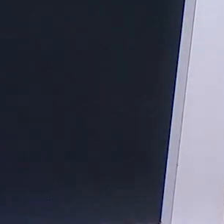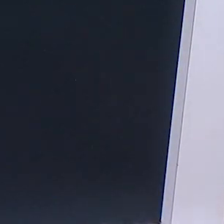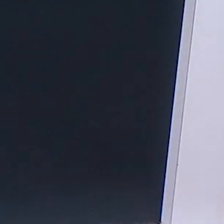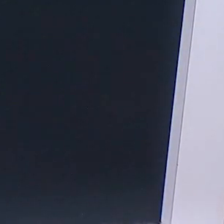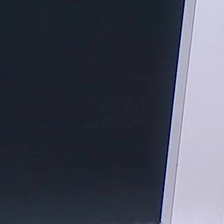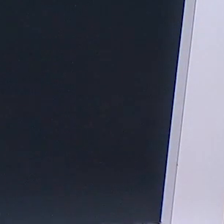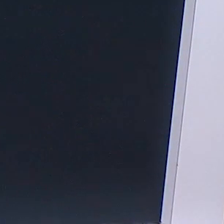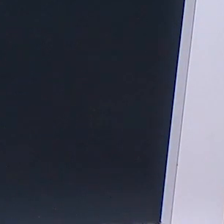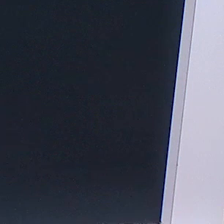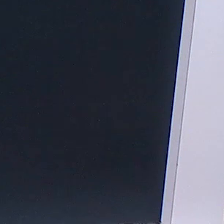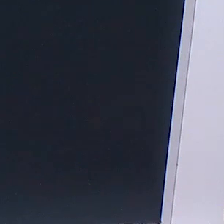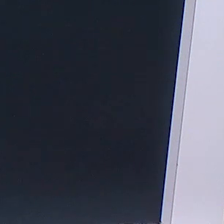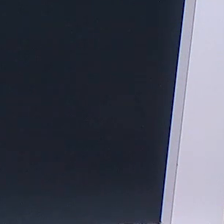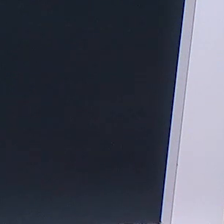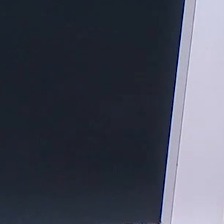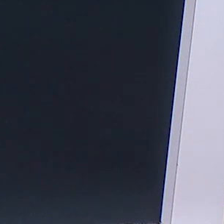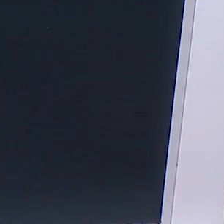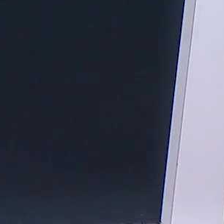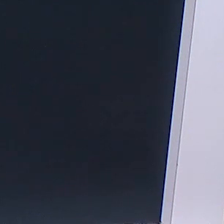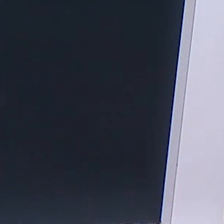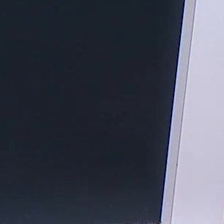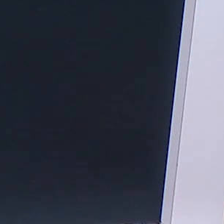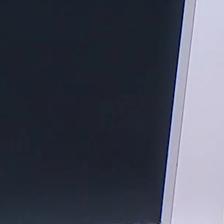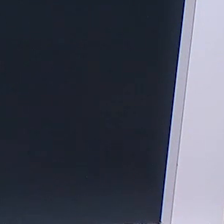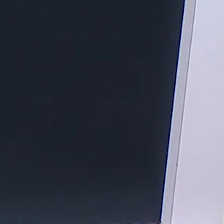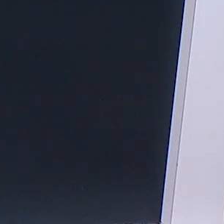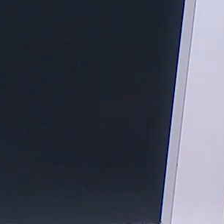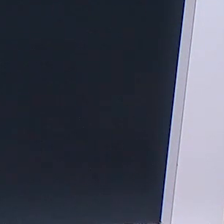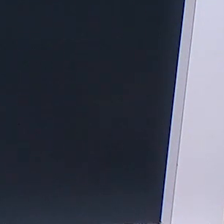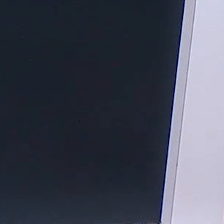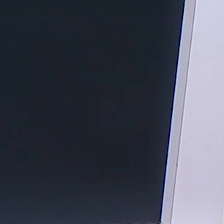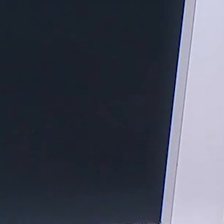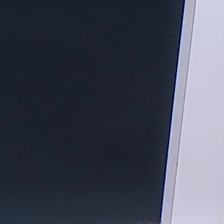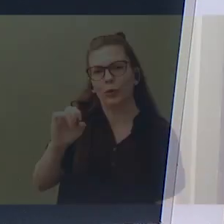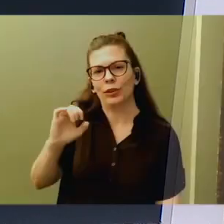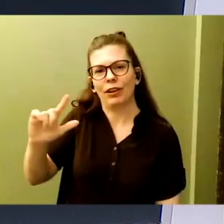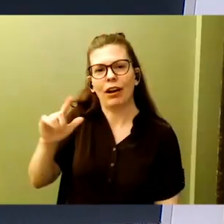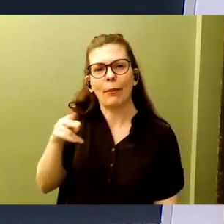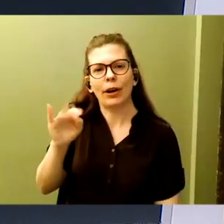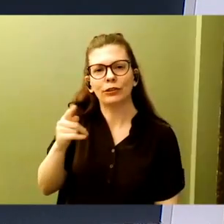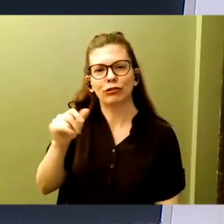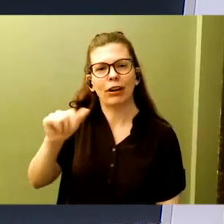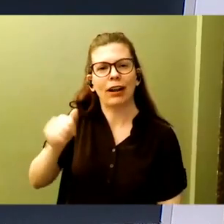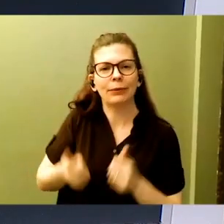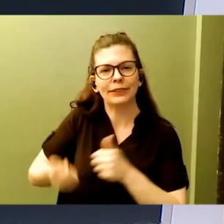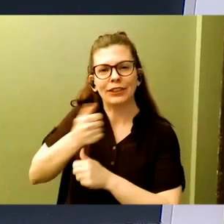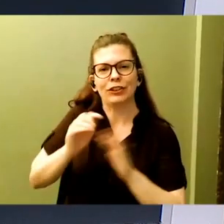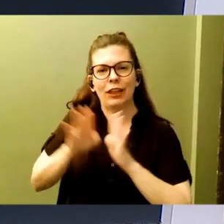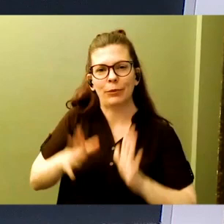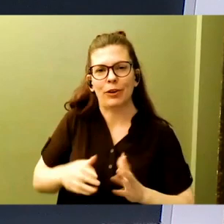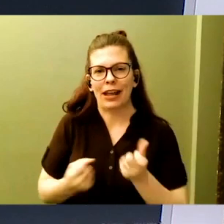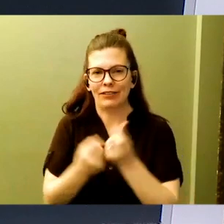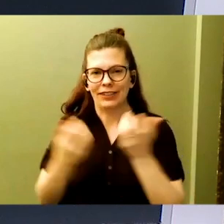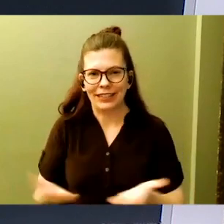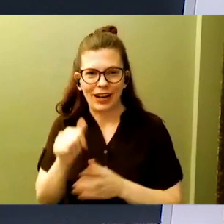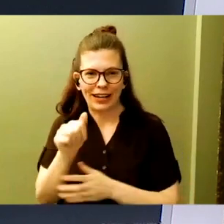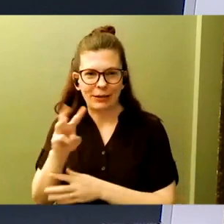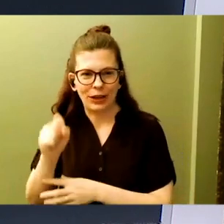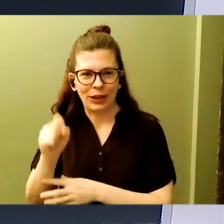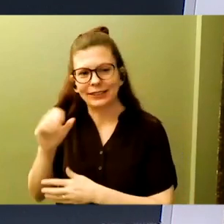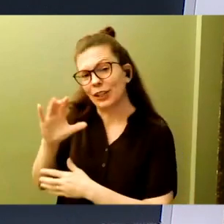everyone. Welcome back to AWS On Air. My name is Kunal Batra. I'm a senior developer advocate here at AWS. I'm joined by my co-host, Kris